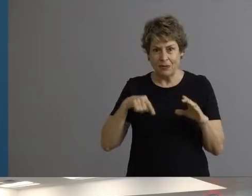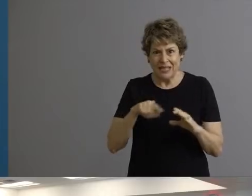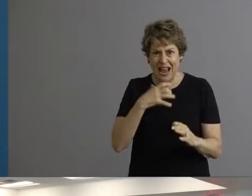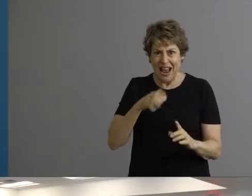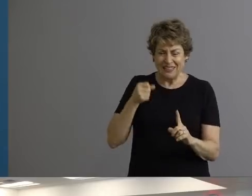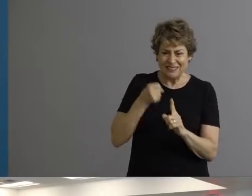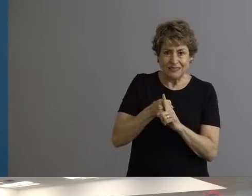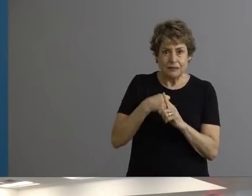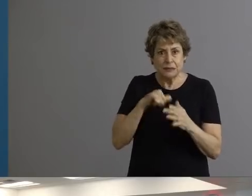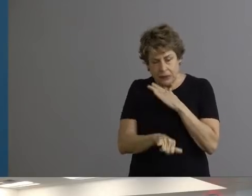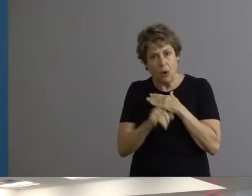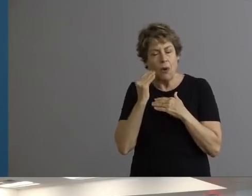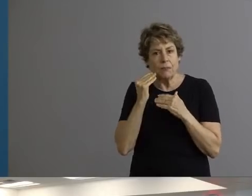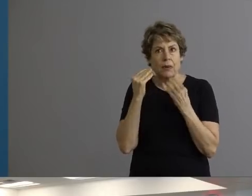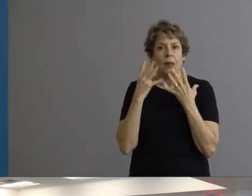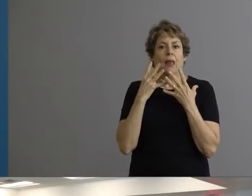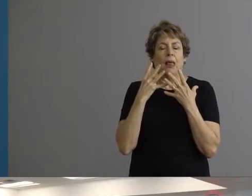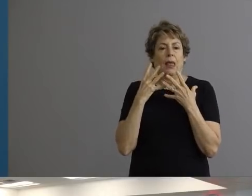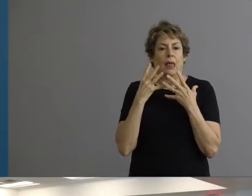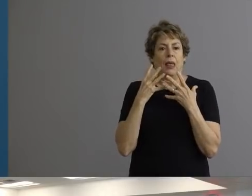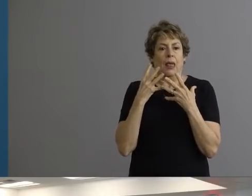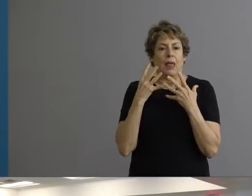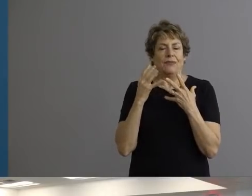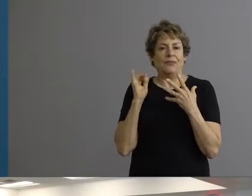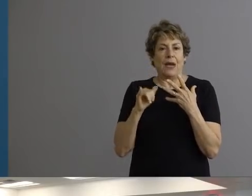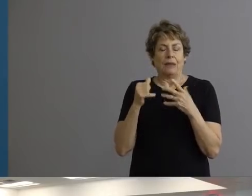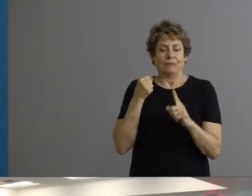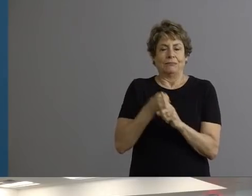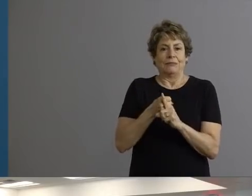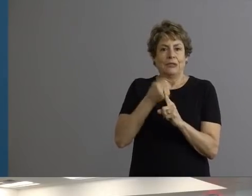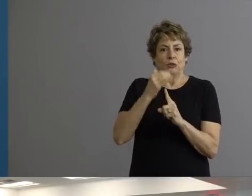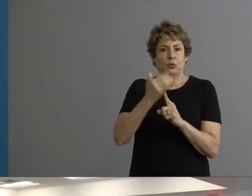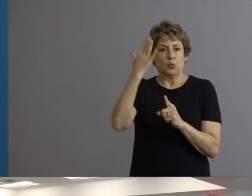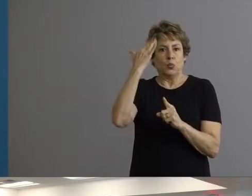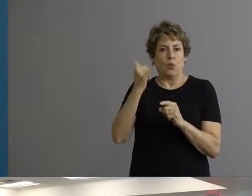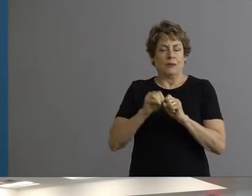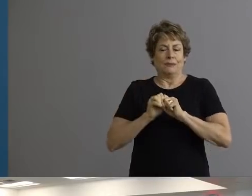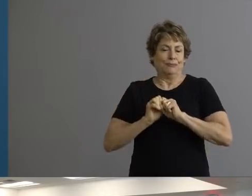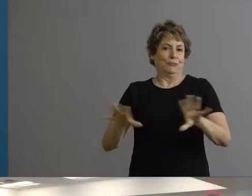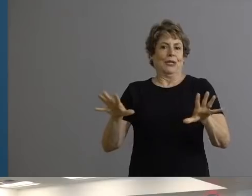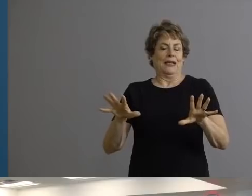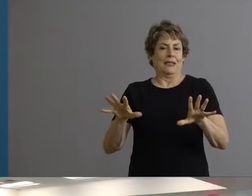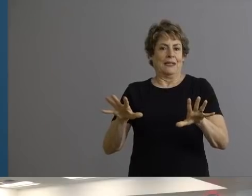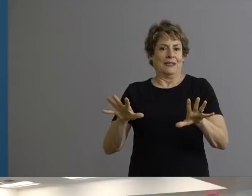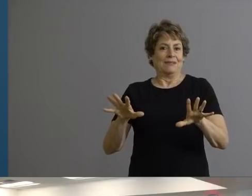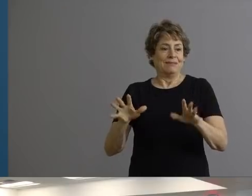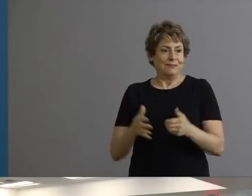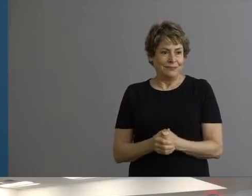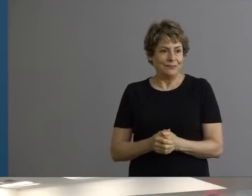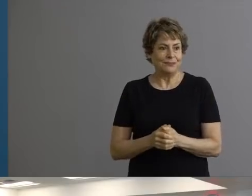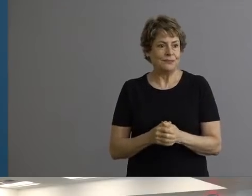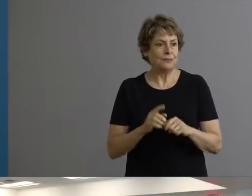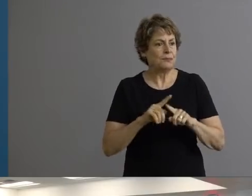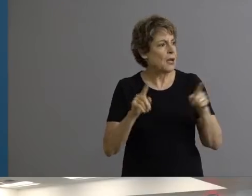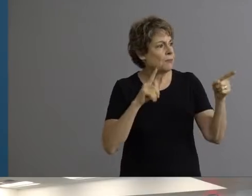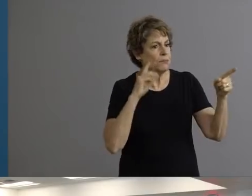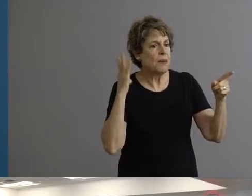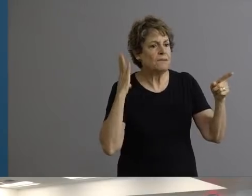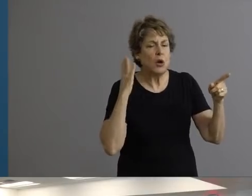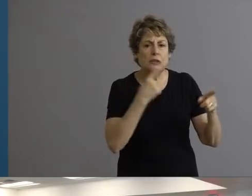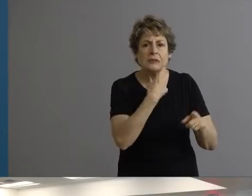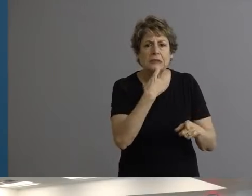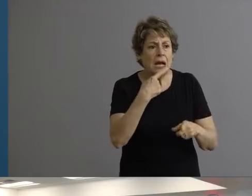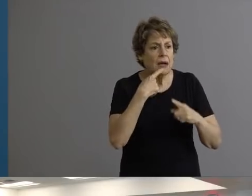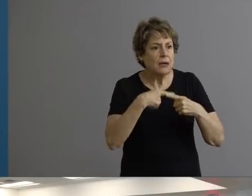order, about using that time to prepare in terms of testing, in terms of bed capacity, and now here we are. Did we not use that